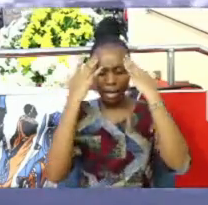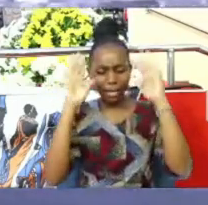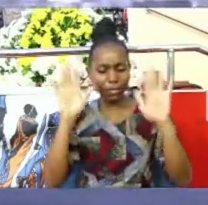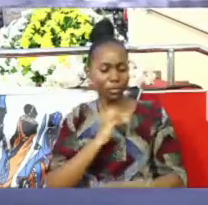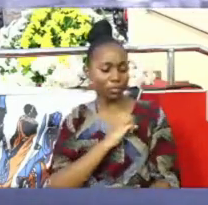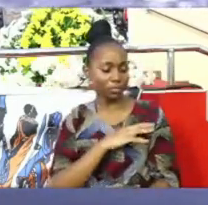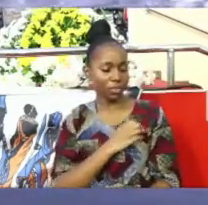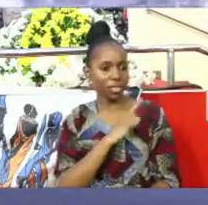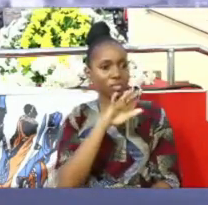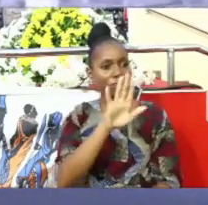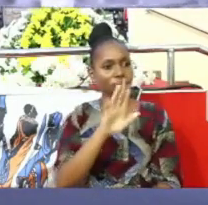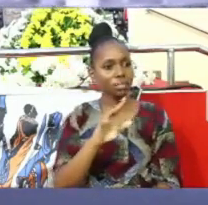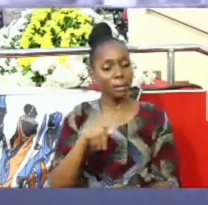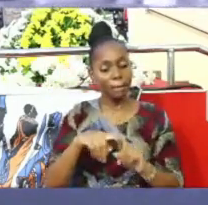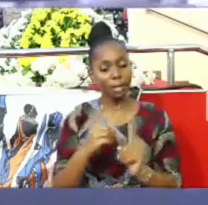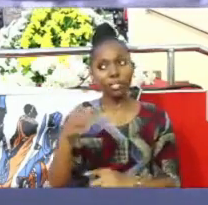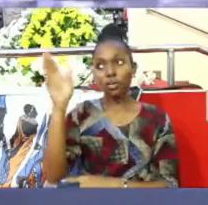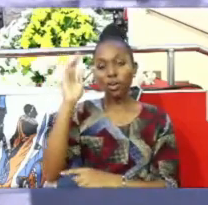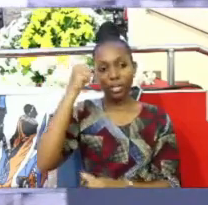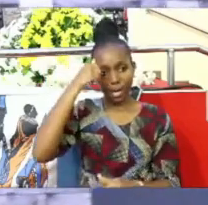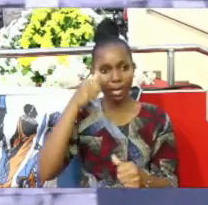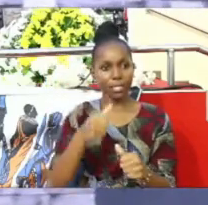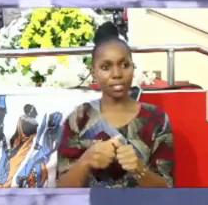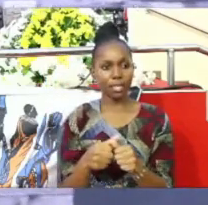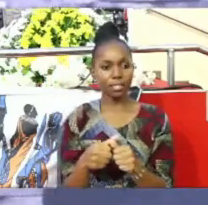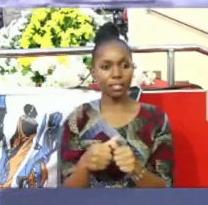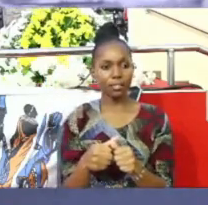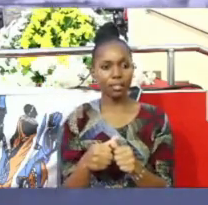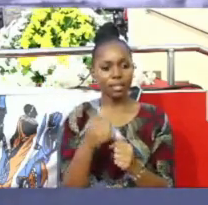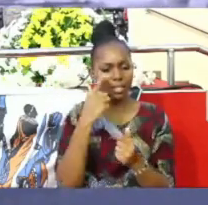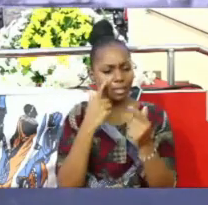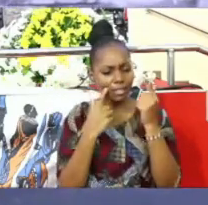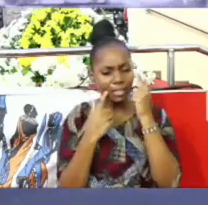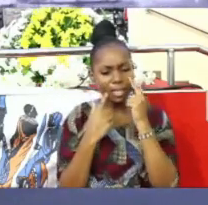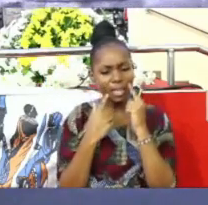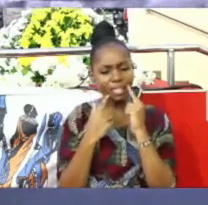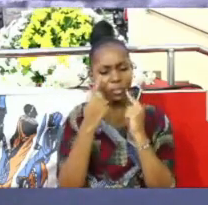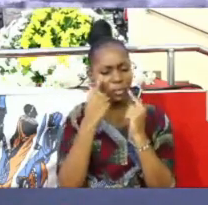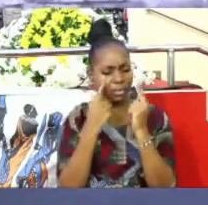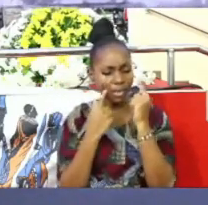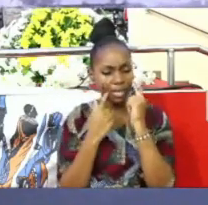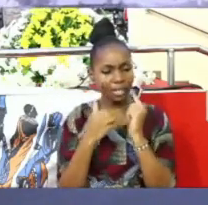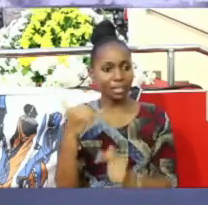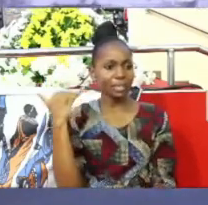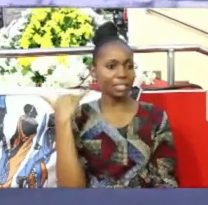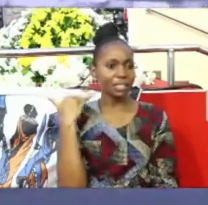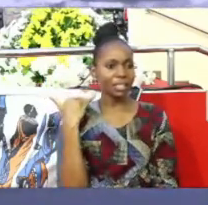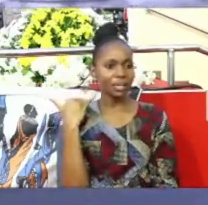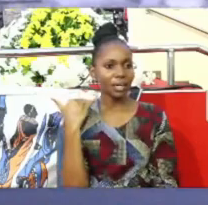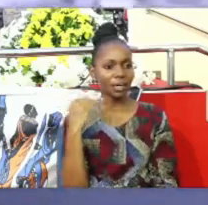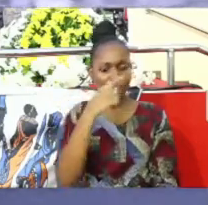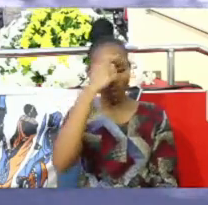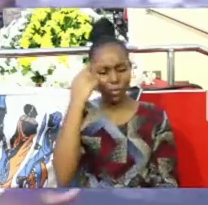Lakini Mungu anaelewa vema. I don't know the tears you cried yesterday. Machozi uliyolia sijui. Because you felt rejected. Kwa sababu uliona umekataliwa.